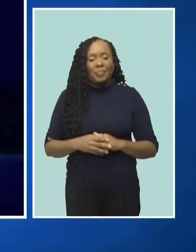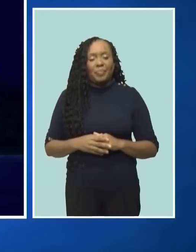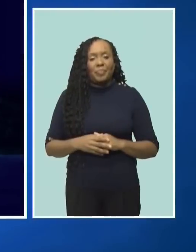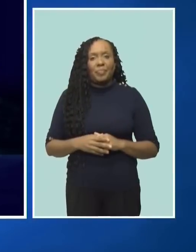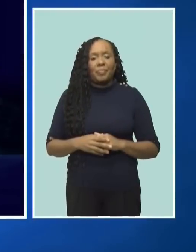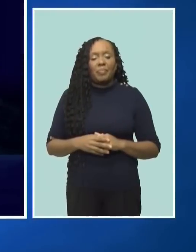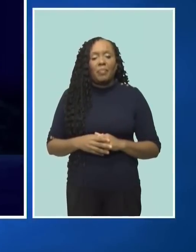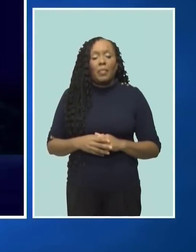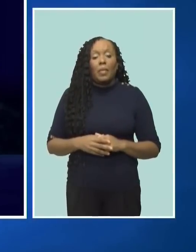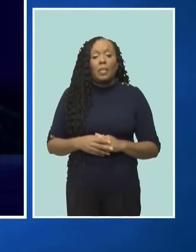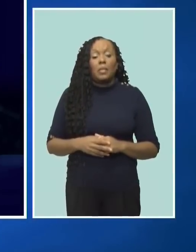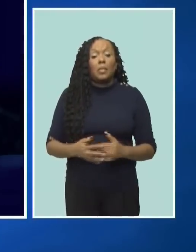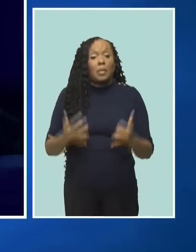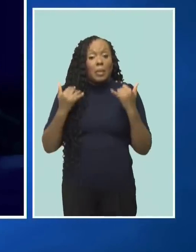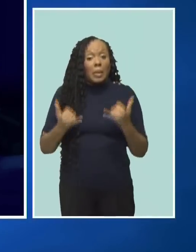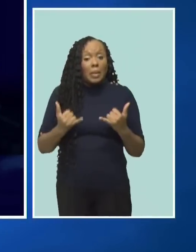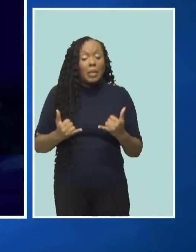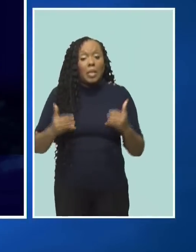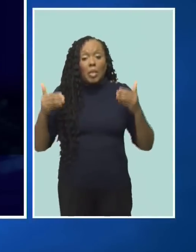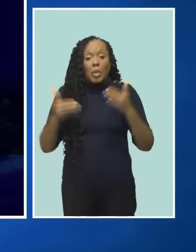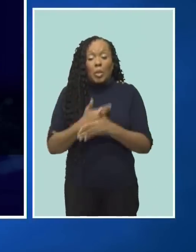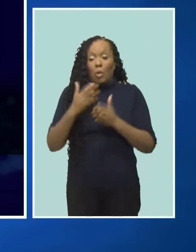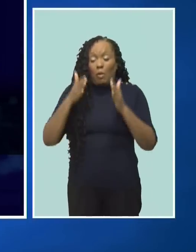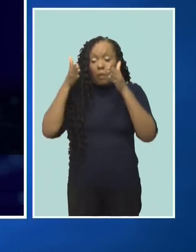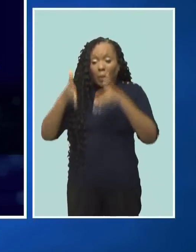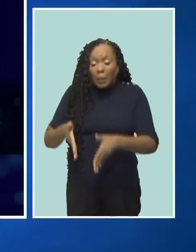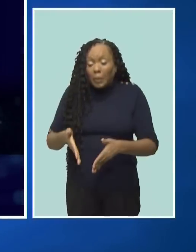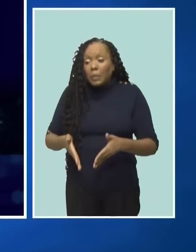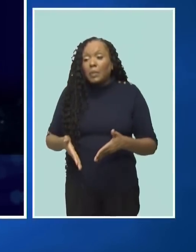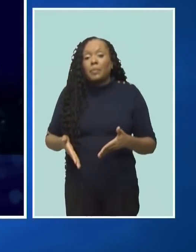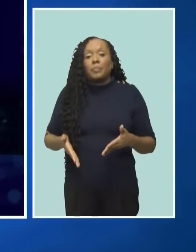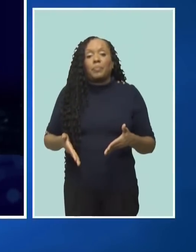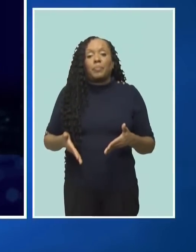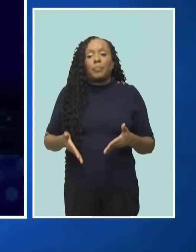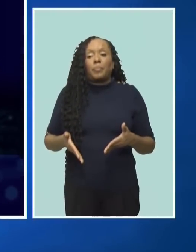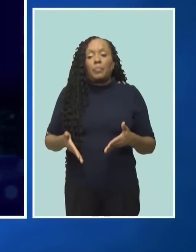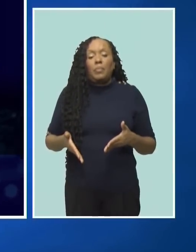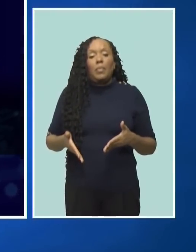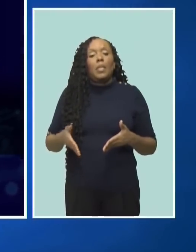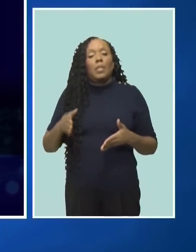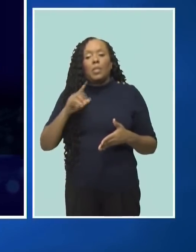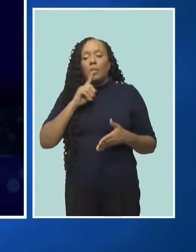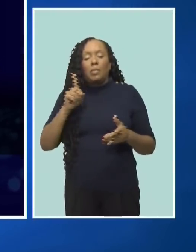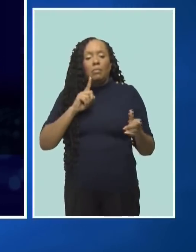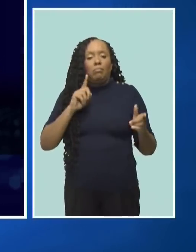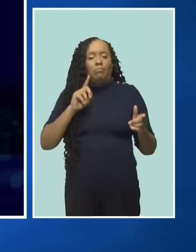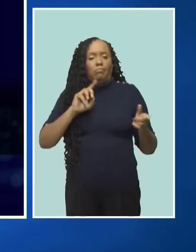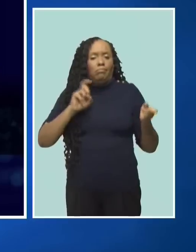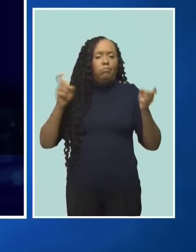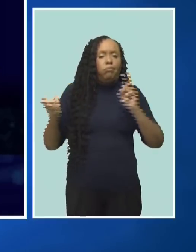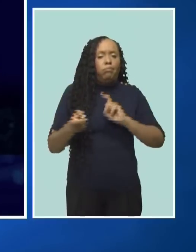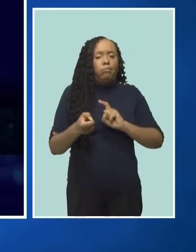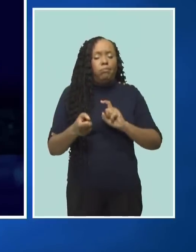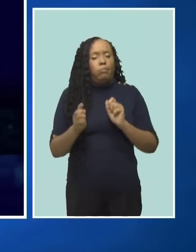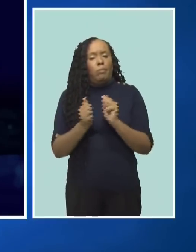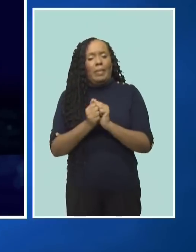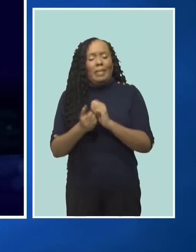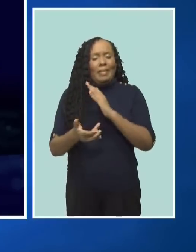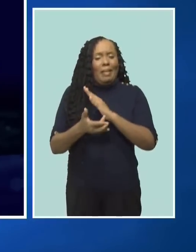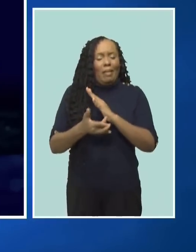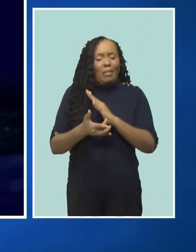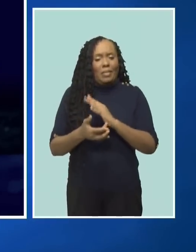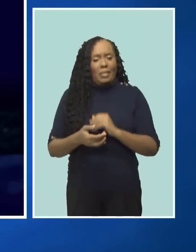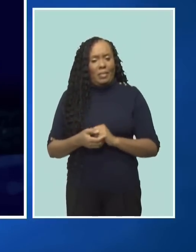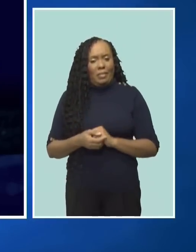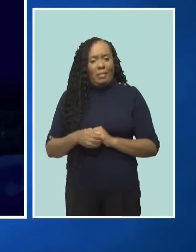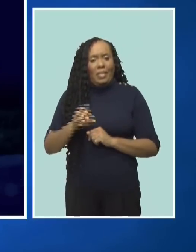Right now, the new focus, the new industrialization, happens to be digital transformation. But the thing to understand